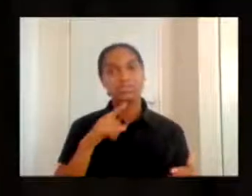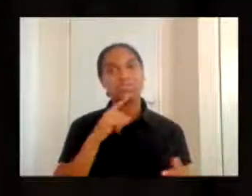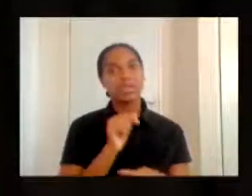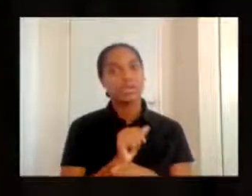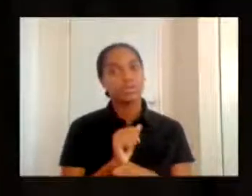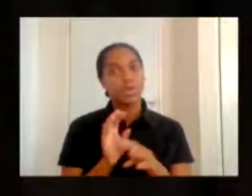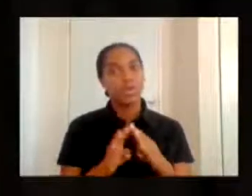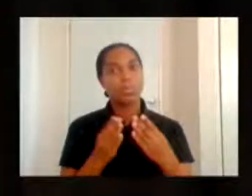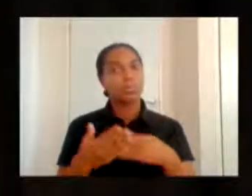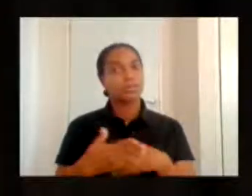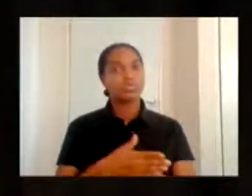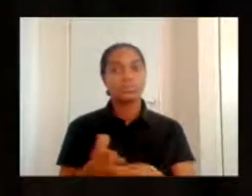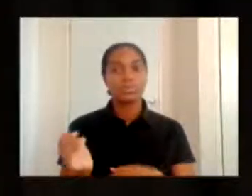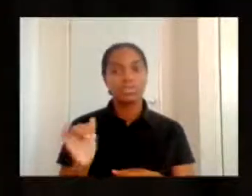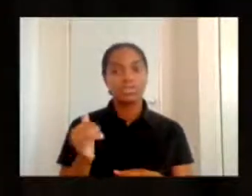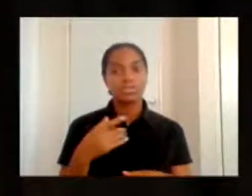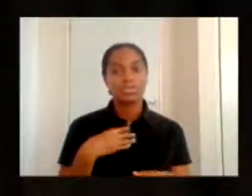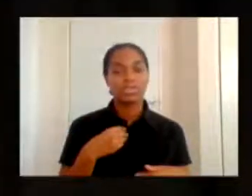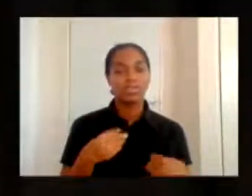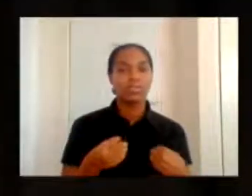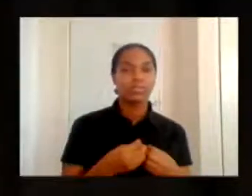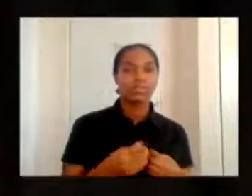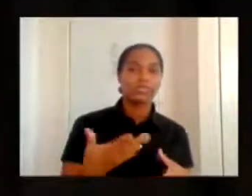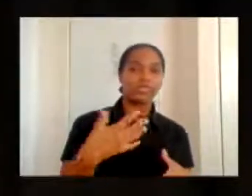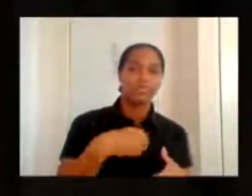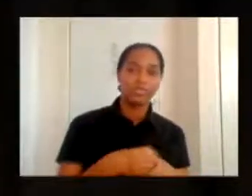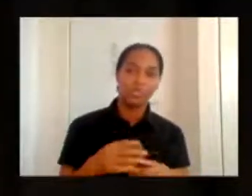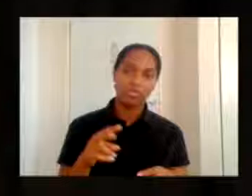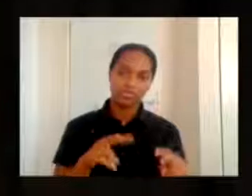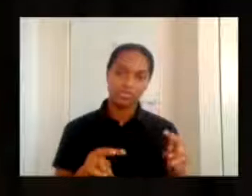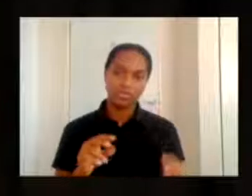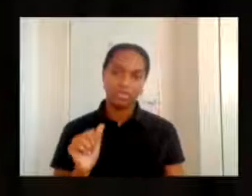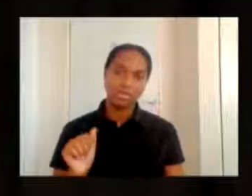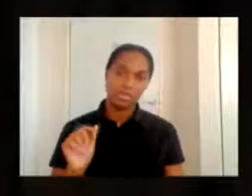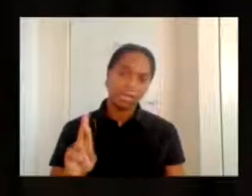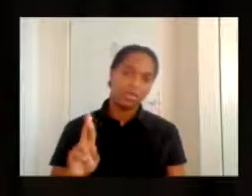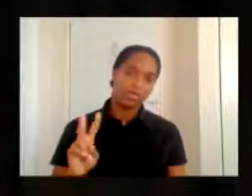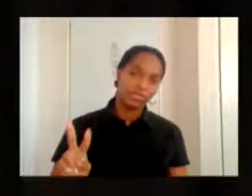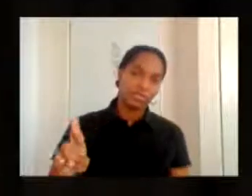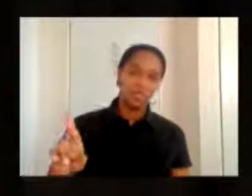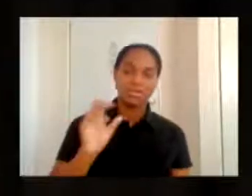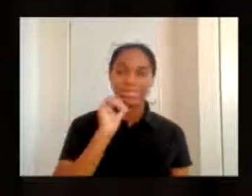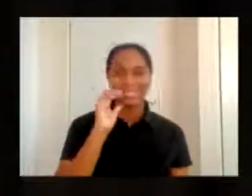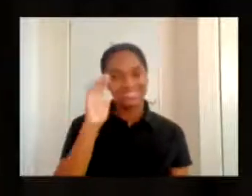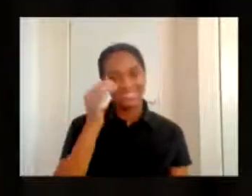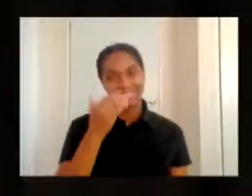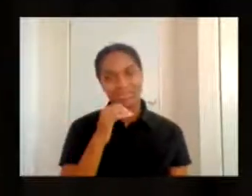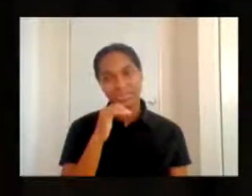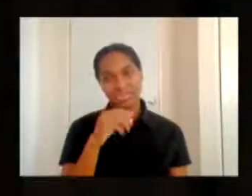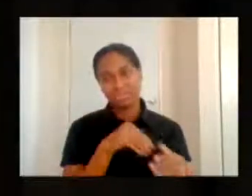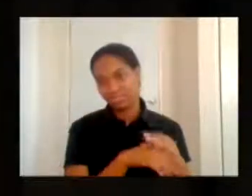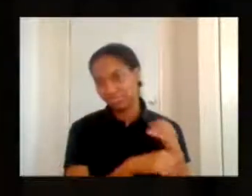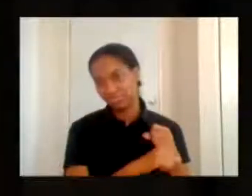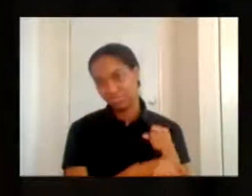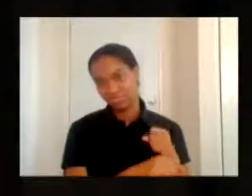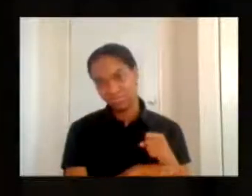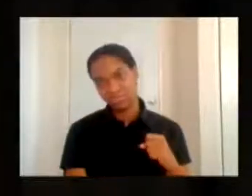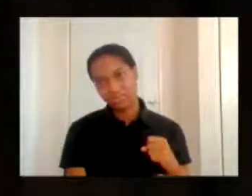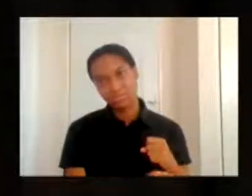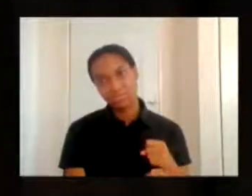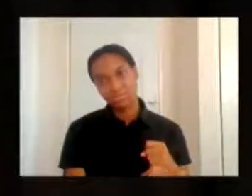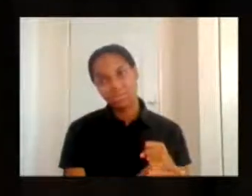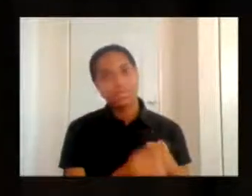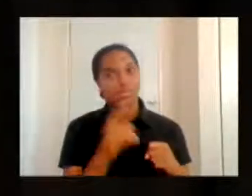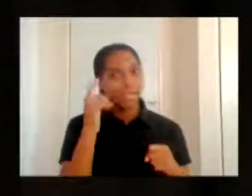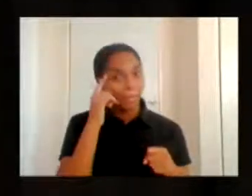opens the door to things like immersive video and things like AR and VR, which don't seem to be in broadcasters'